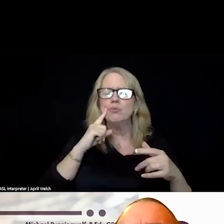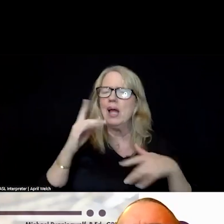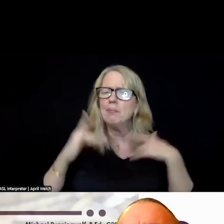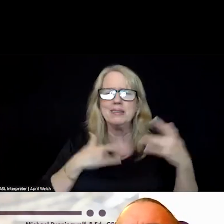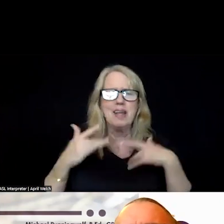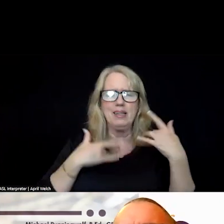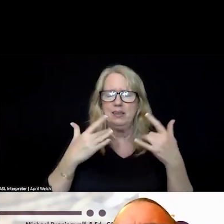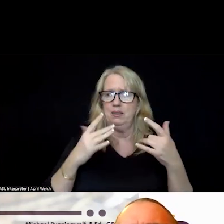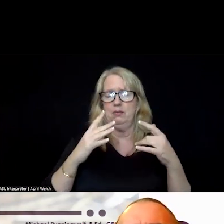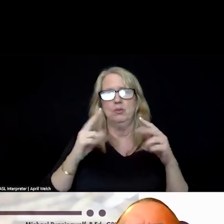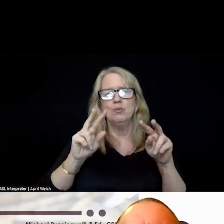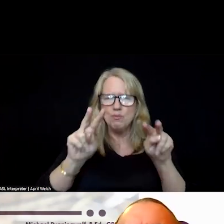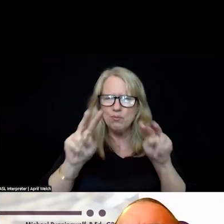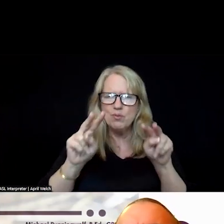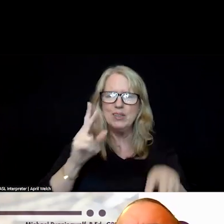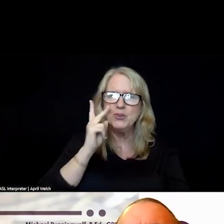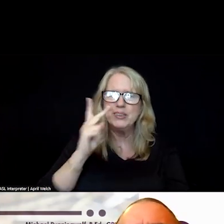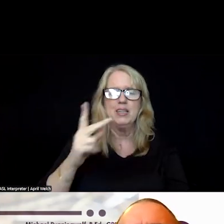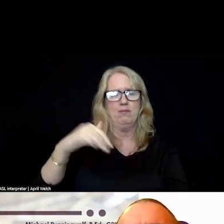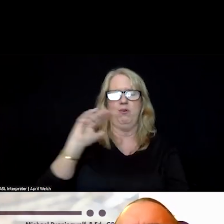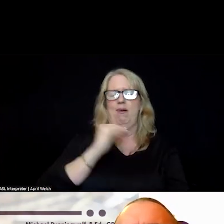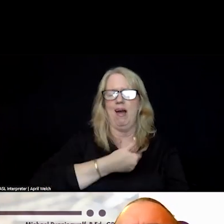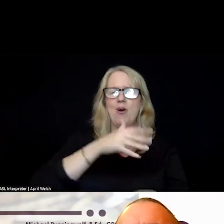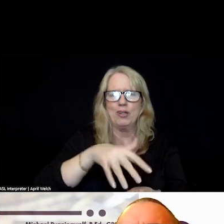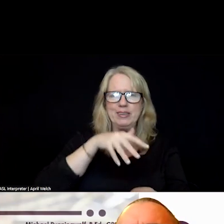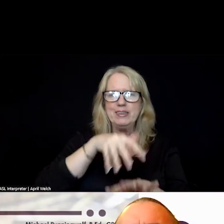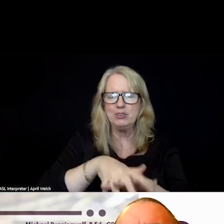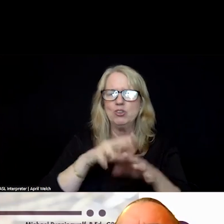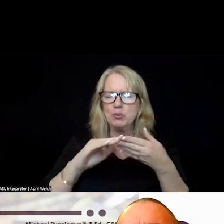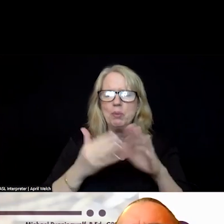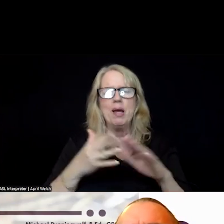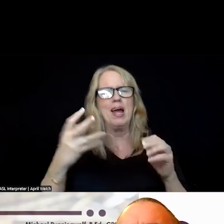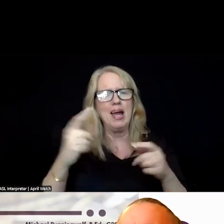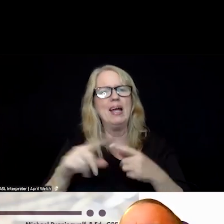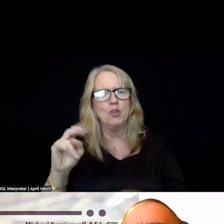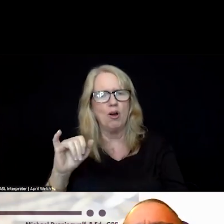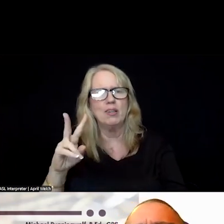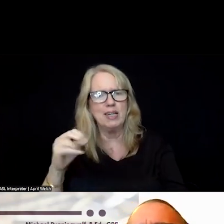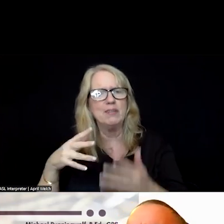excited for the future of our Indigenous community and our Native American tribes. So